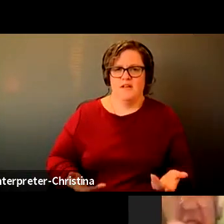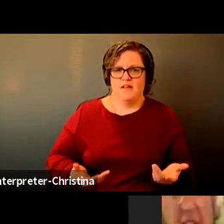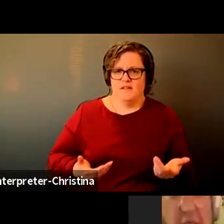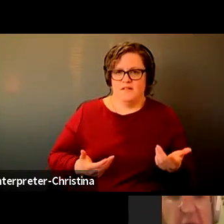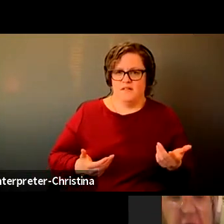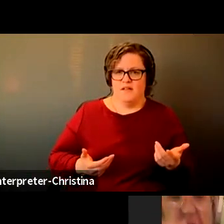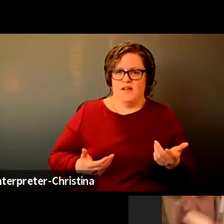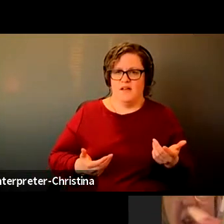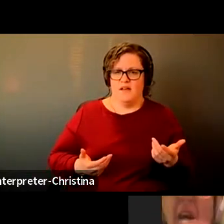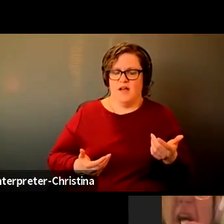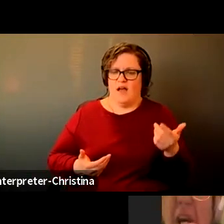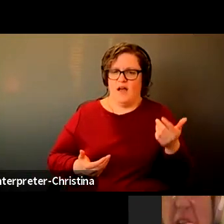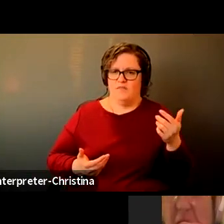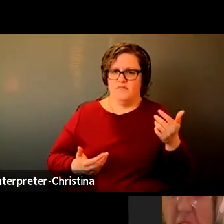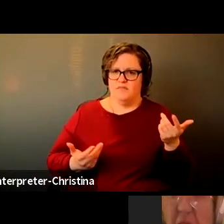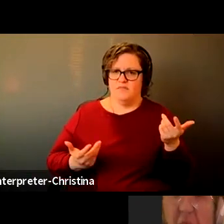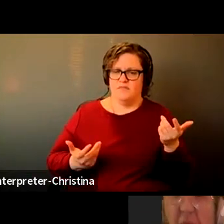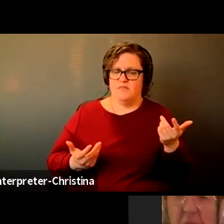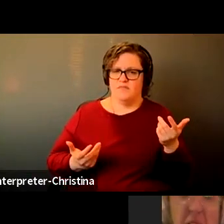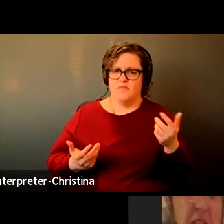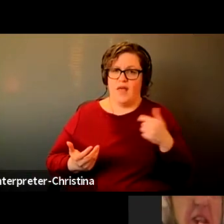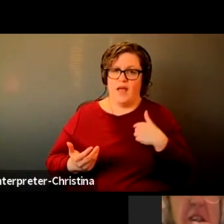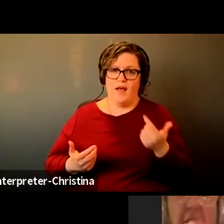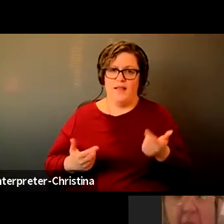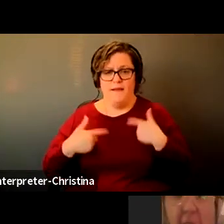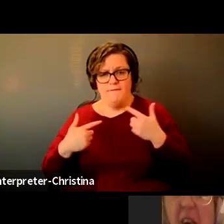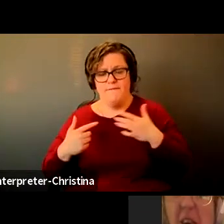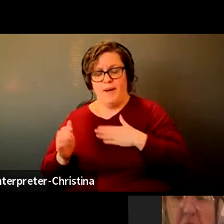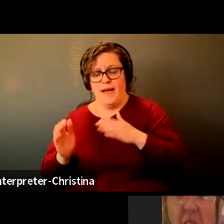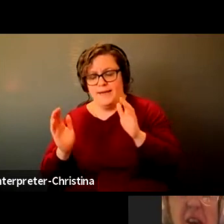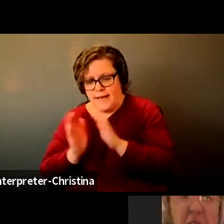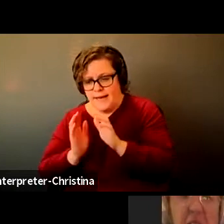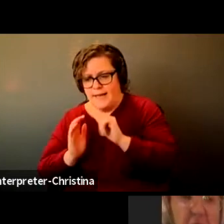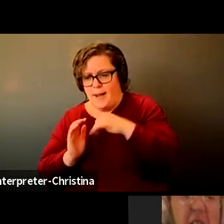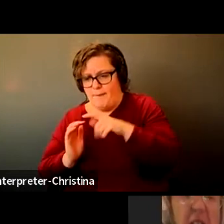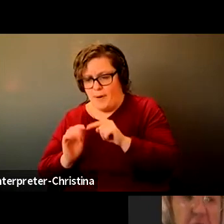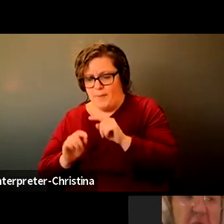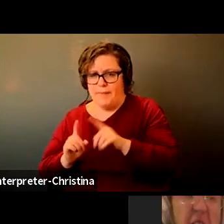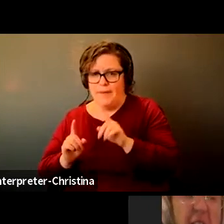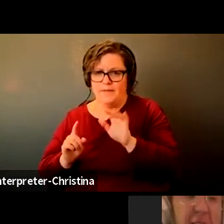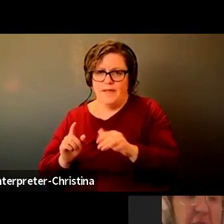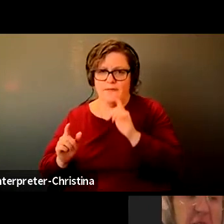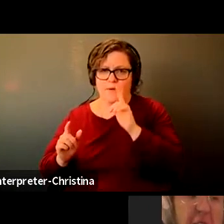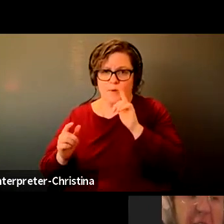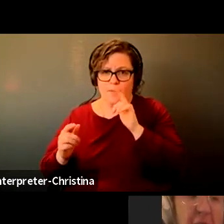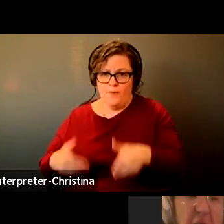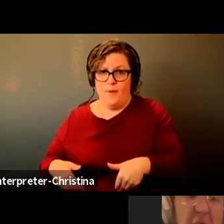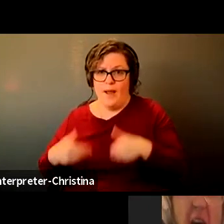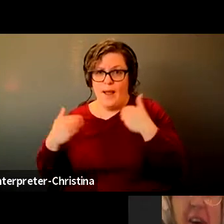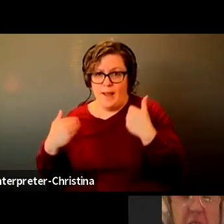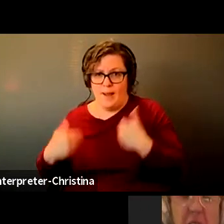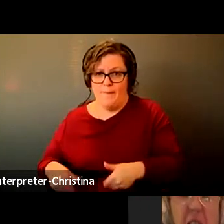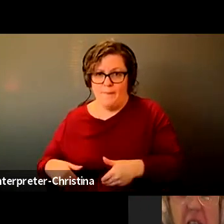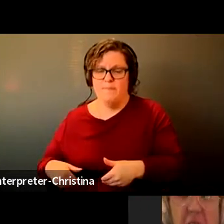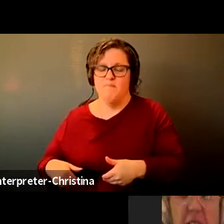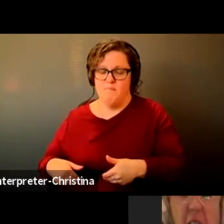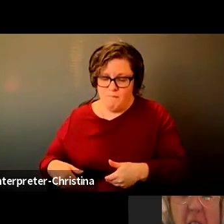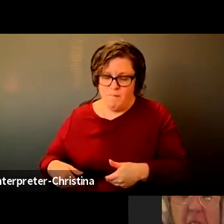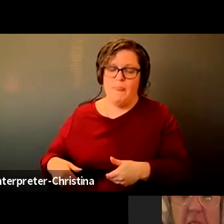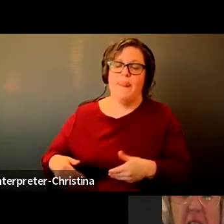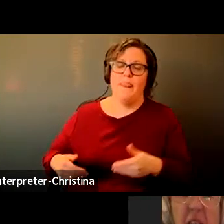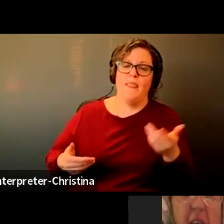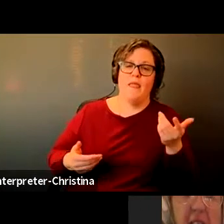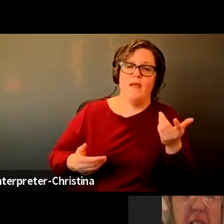am when you see me, you know, like when I'm making the work. For me, this is all part of like, you know, like the integrity of who I am, so to